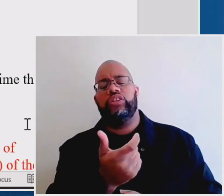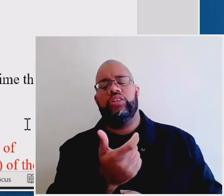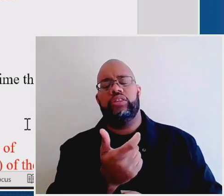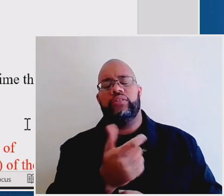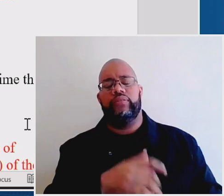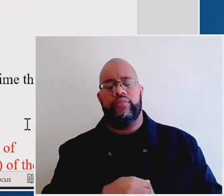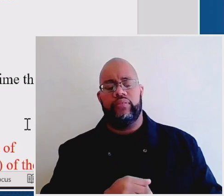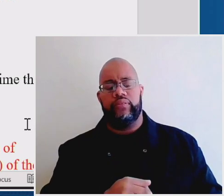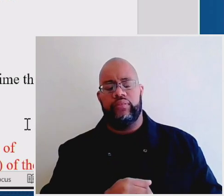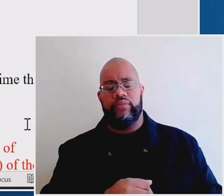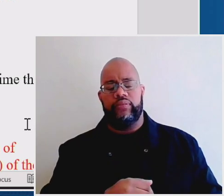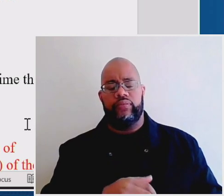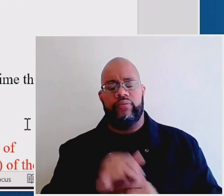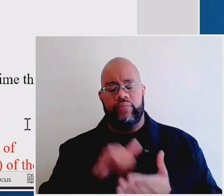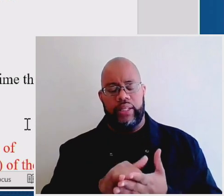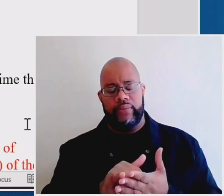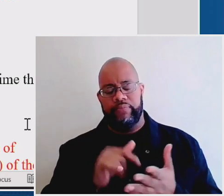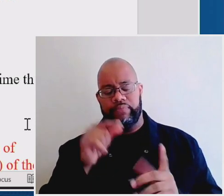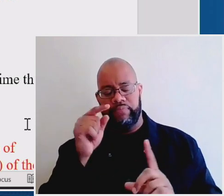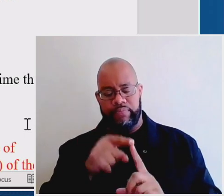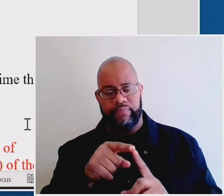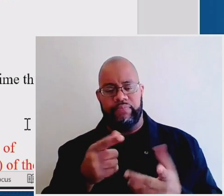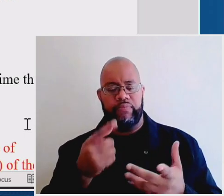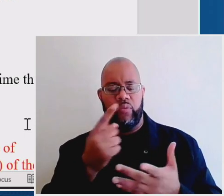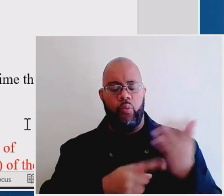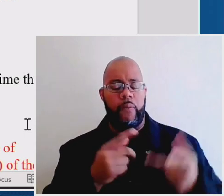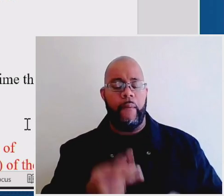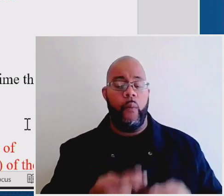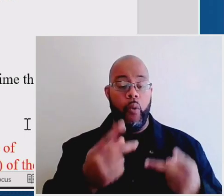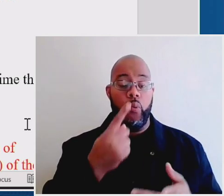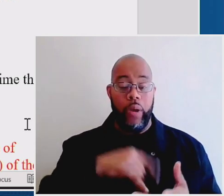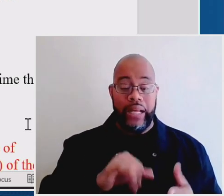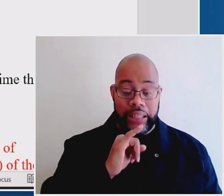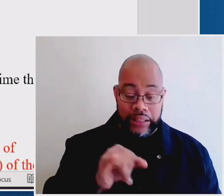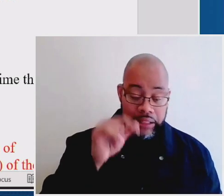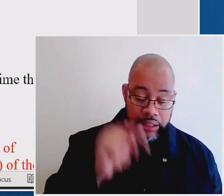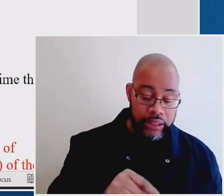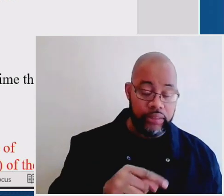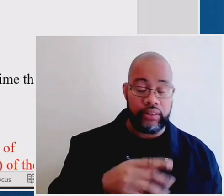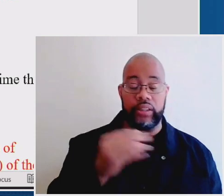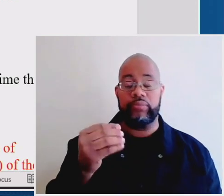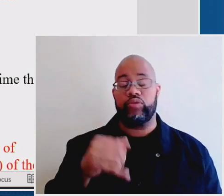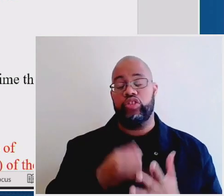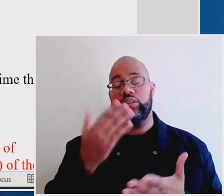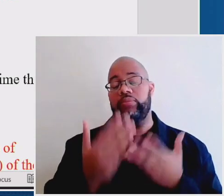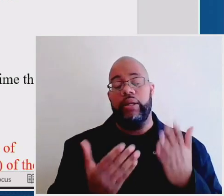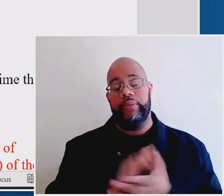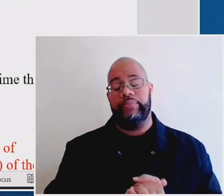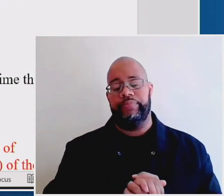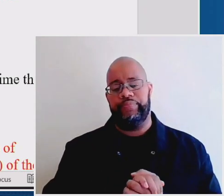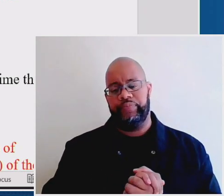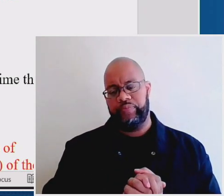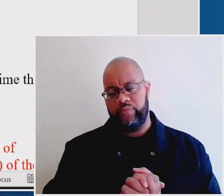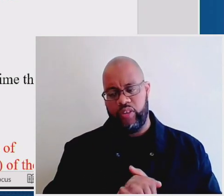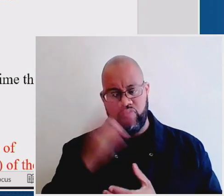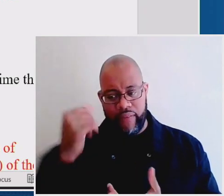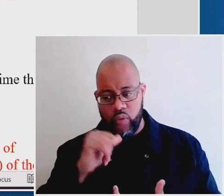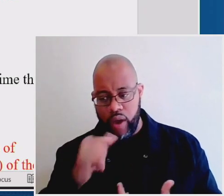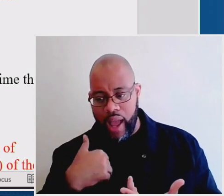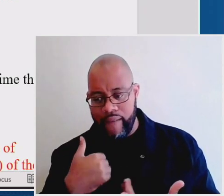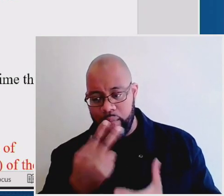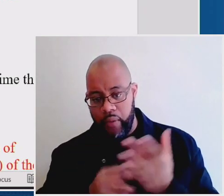staff listening, on what the proposal is, and just maybe rationale. If you don't have both of those things, that's